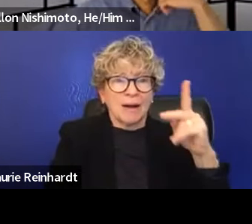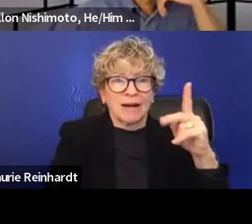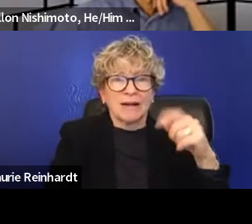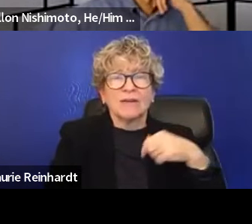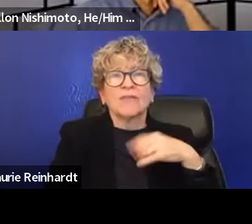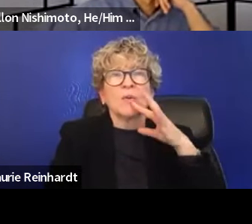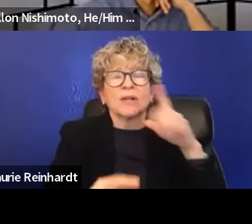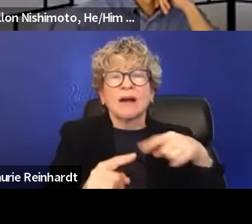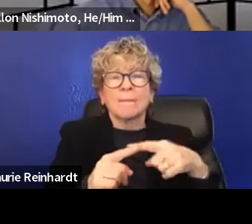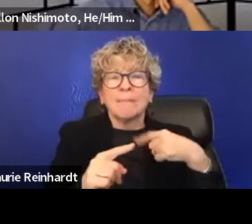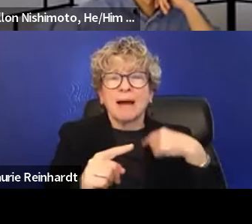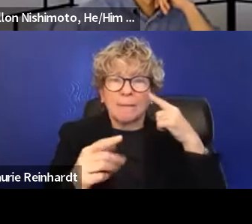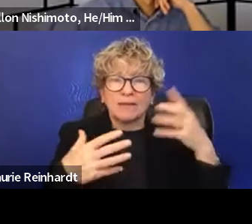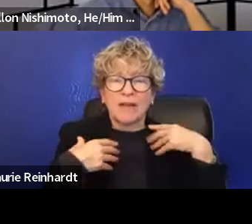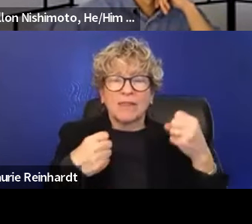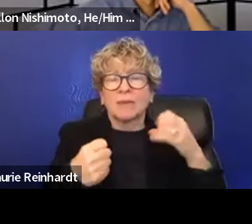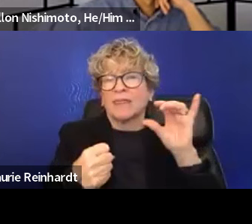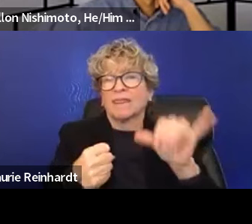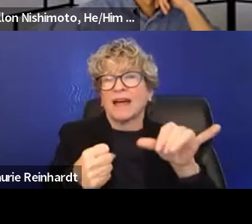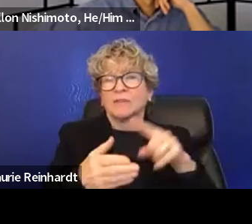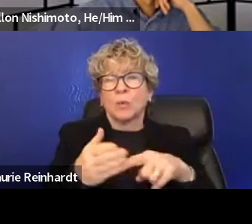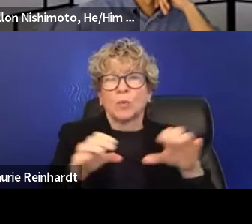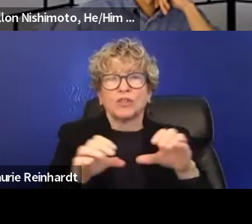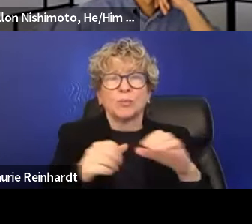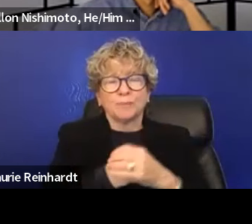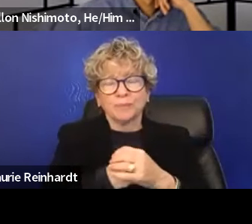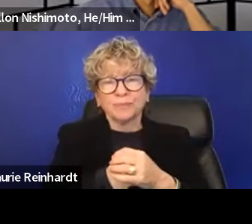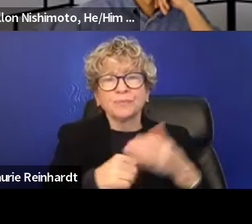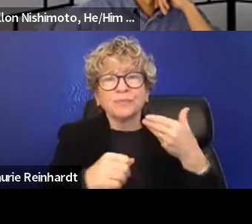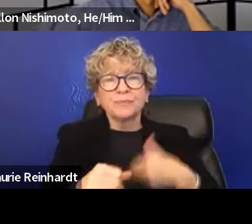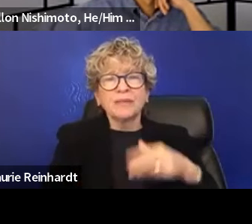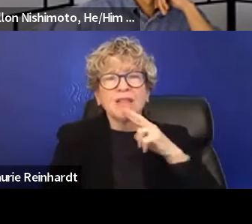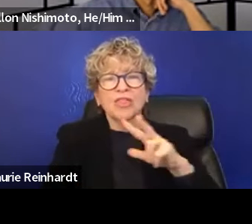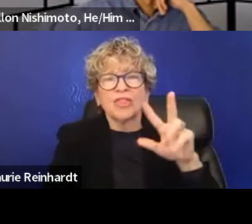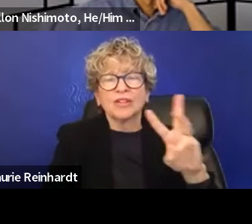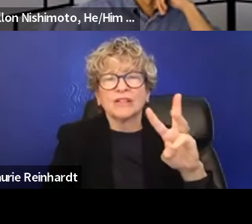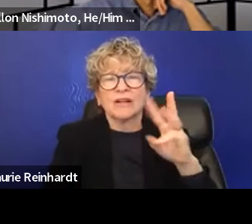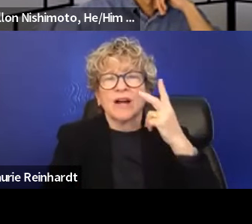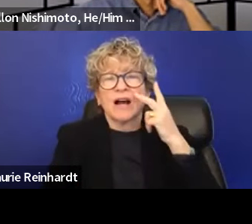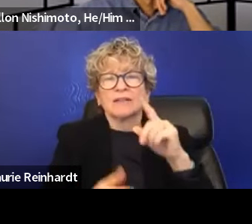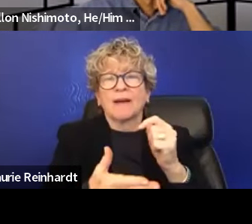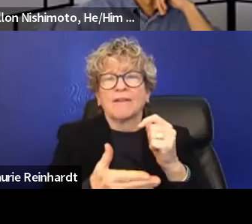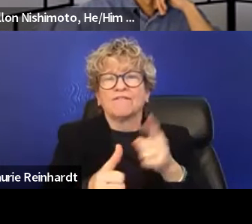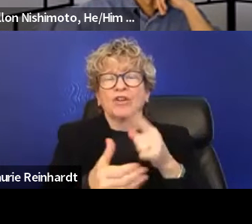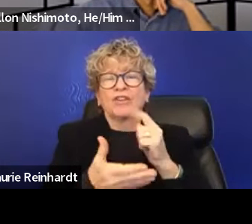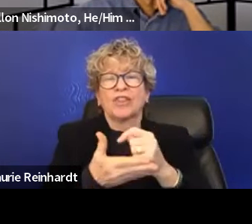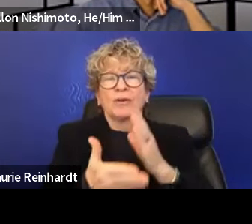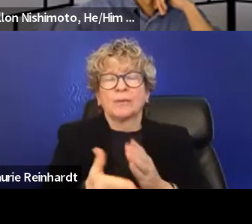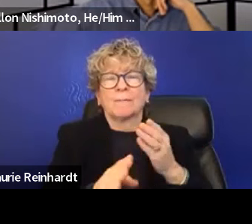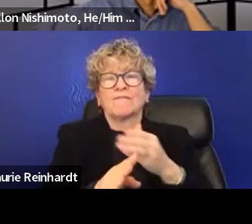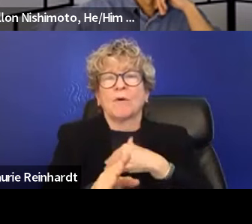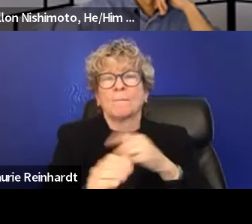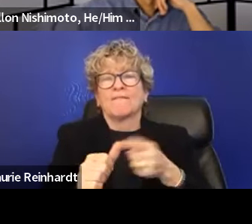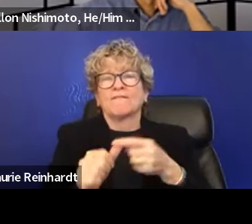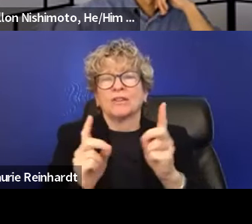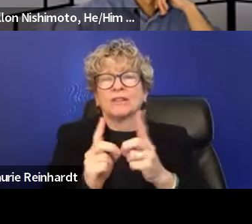talk about mental health, that's what we'll do. So I'm 36. I saw my first therapist before I had my first date.